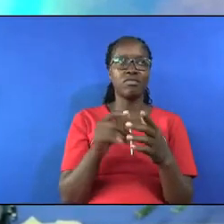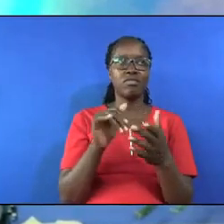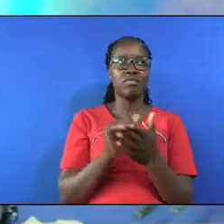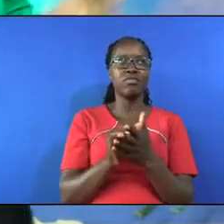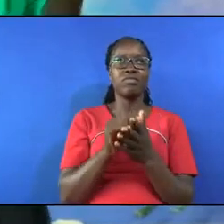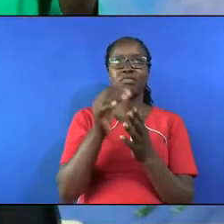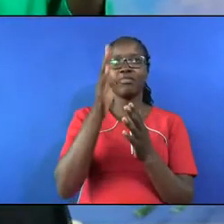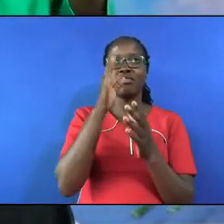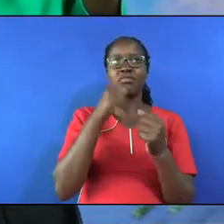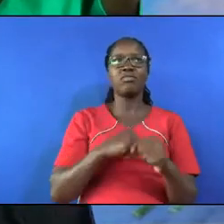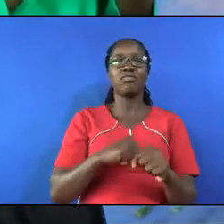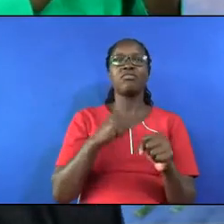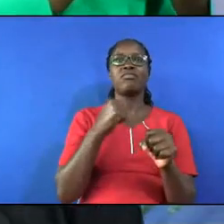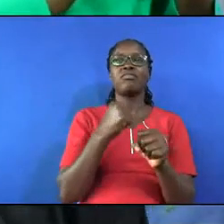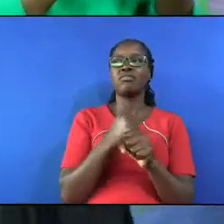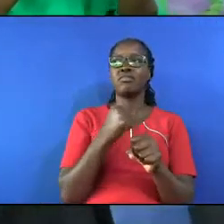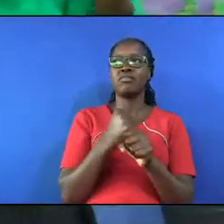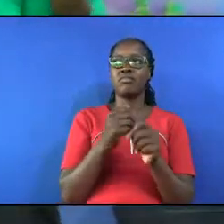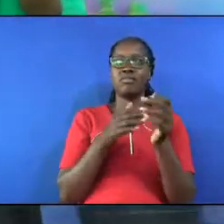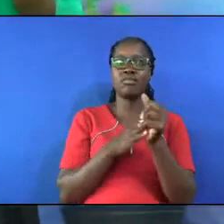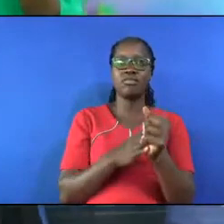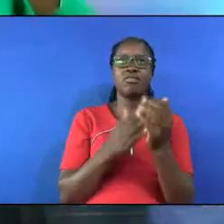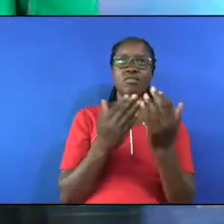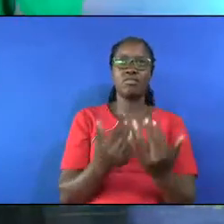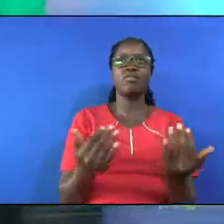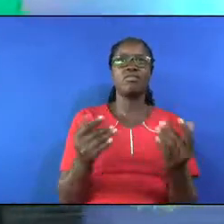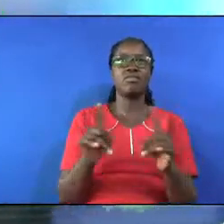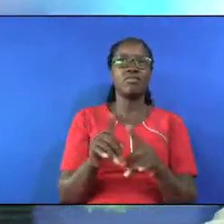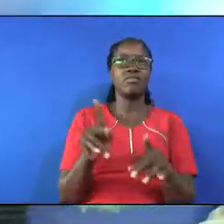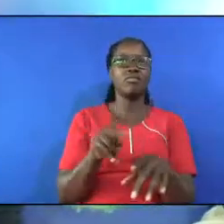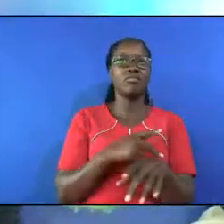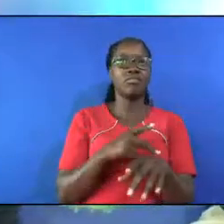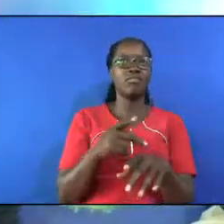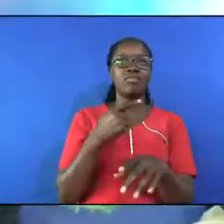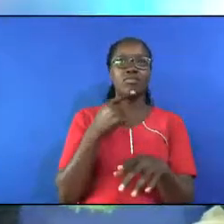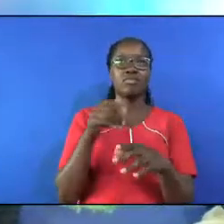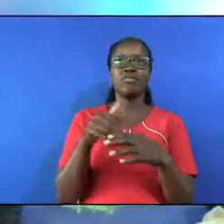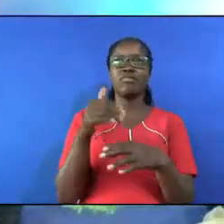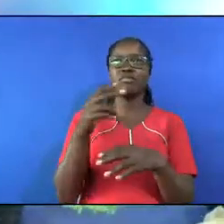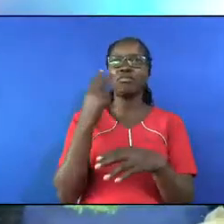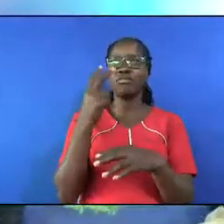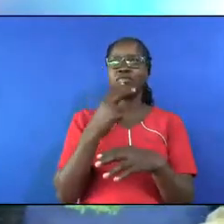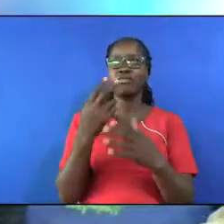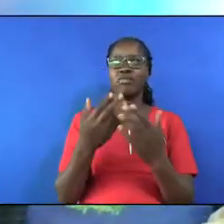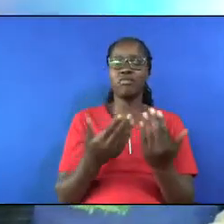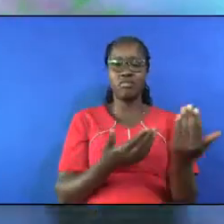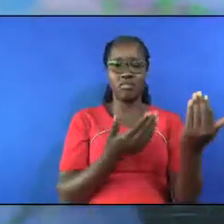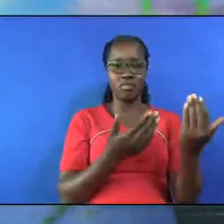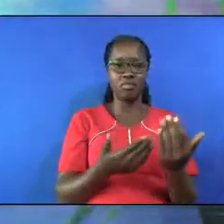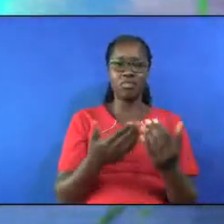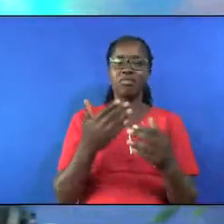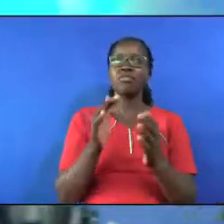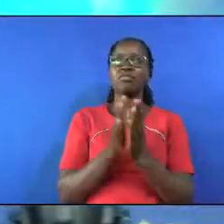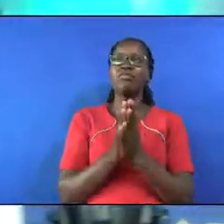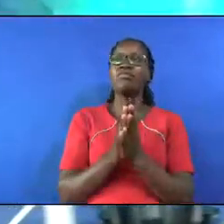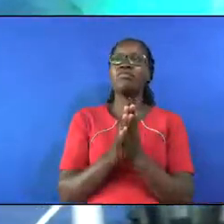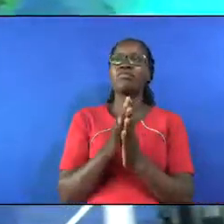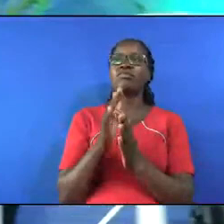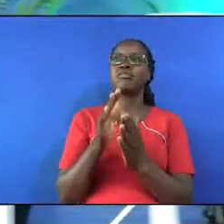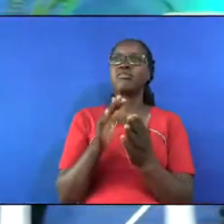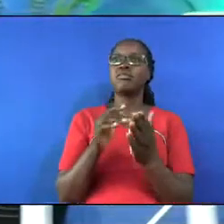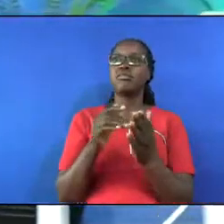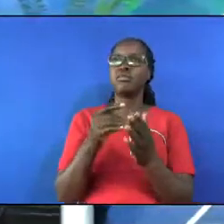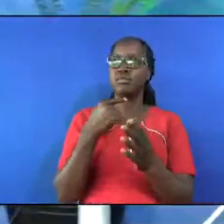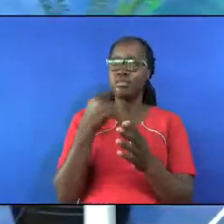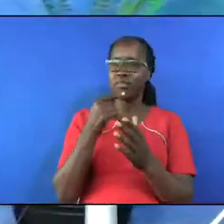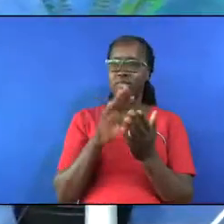God will be able to use our children. And just as the book of Psalms says, out of the lips of infants, he will call forth his praise. And